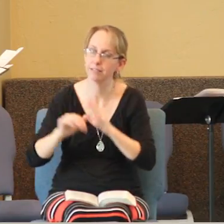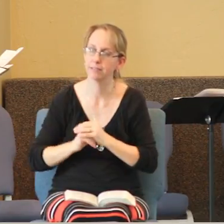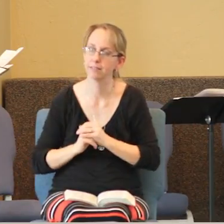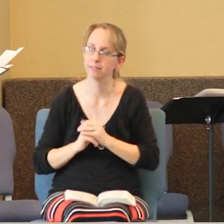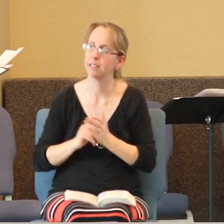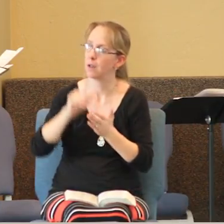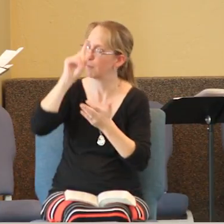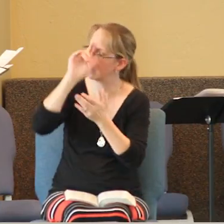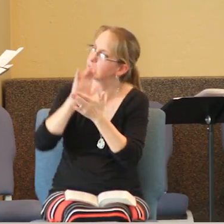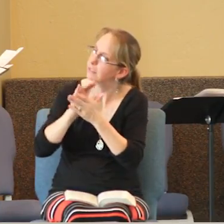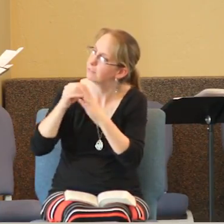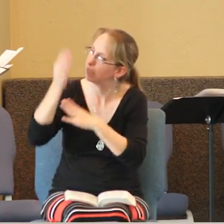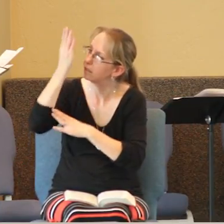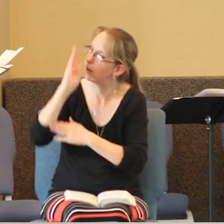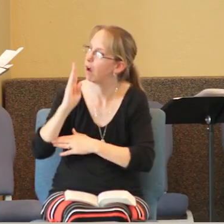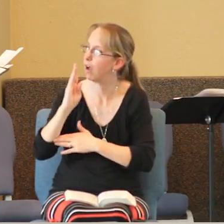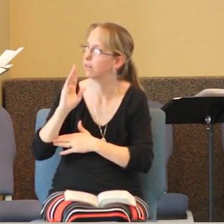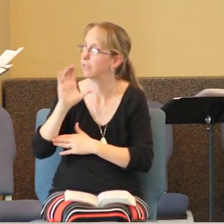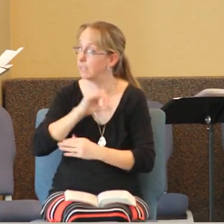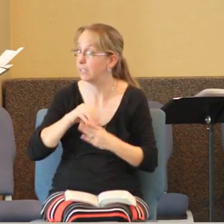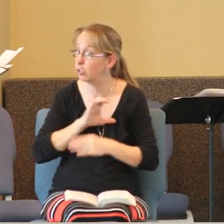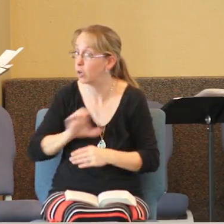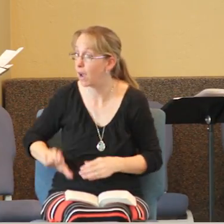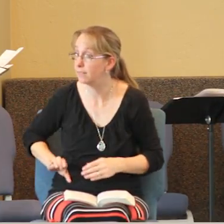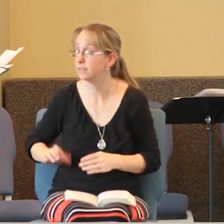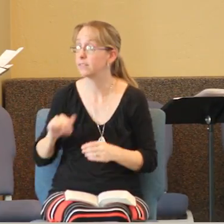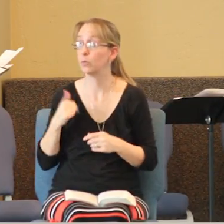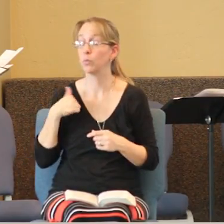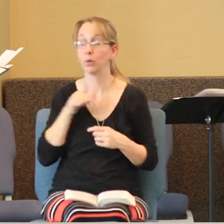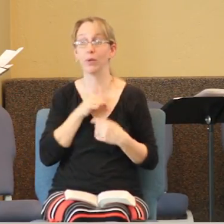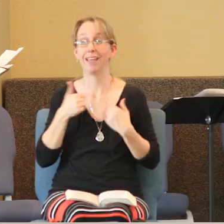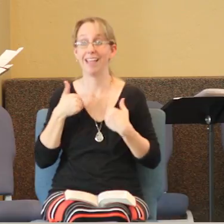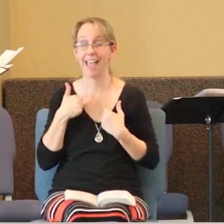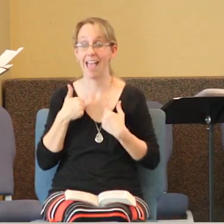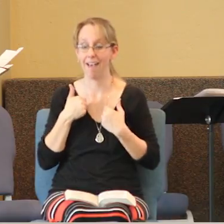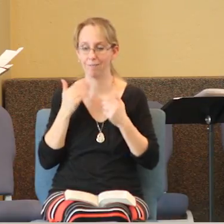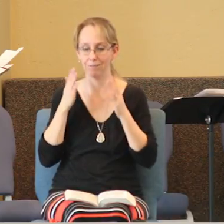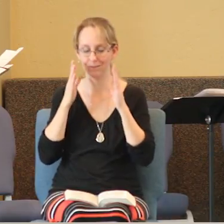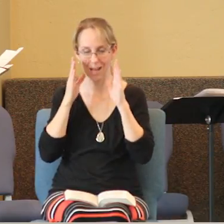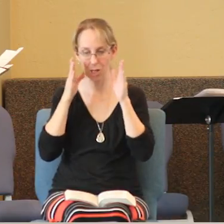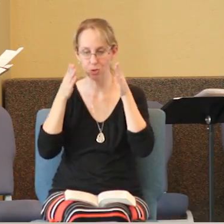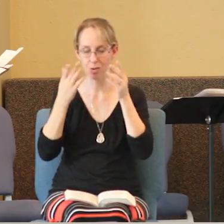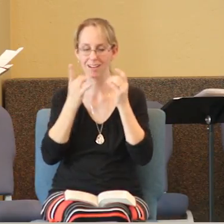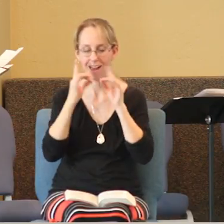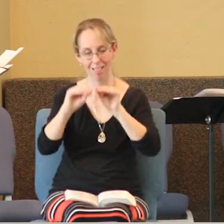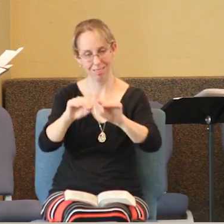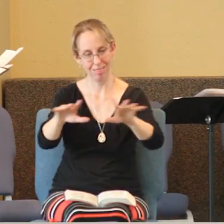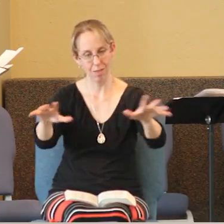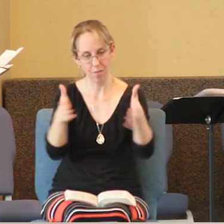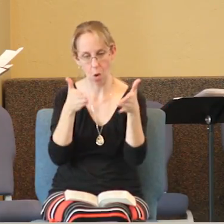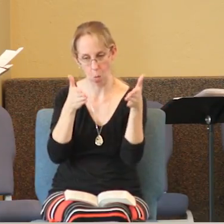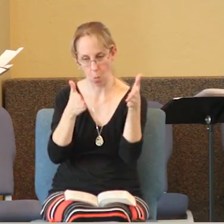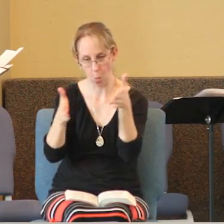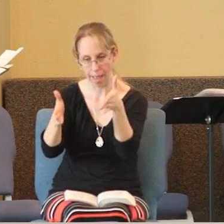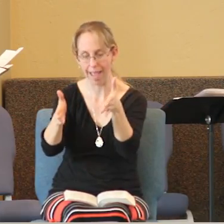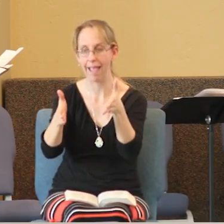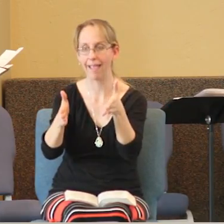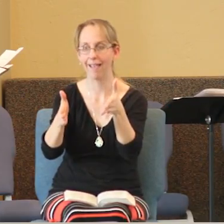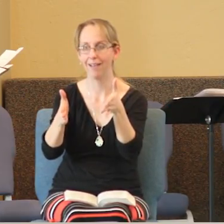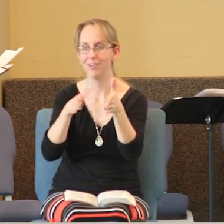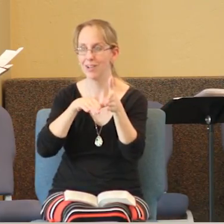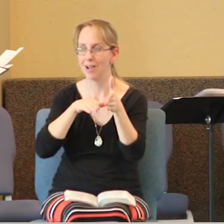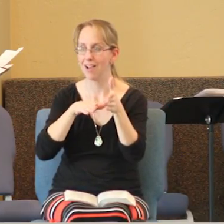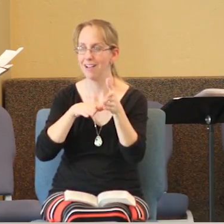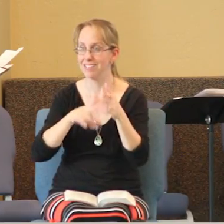God, believe in Christ, and we have a direction, an illumination, a way to walk and a way to live